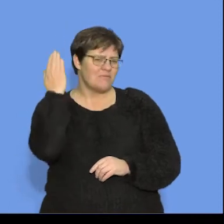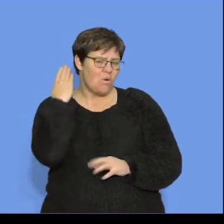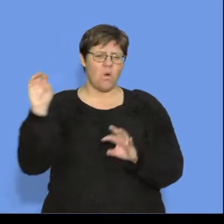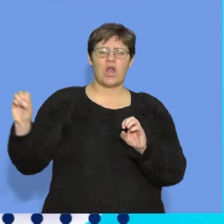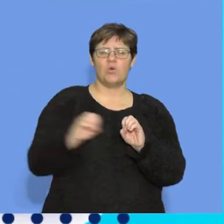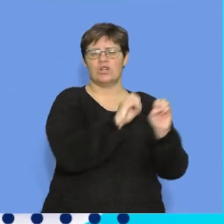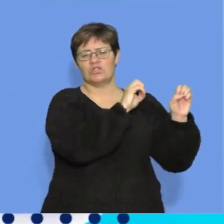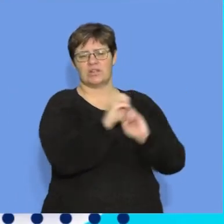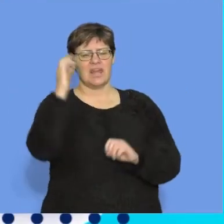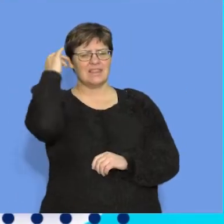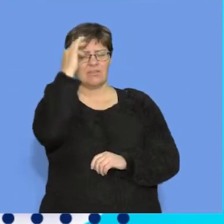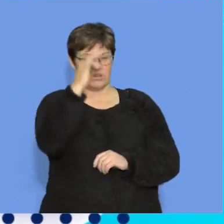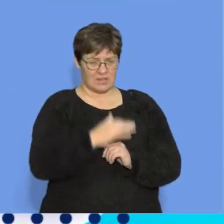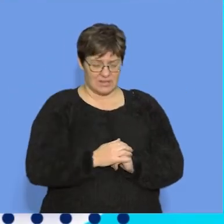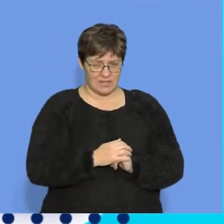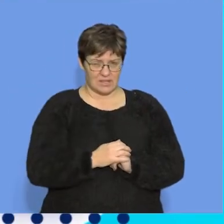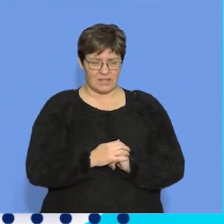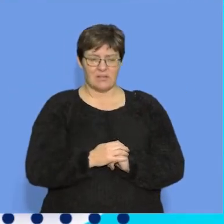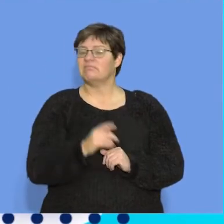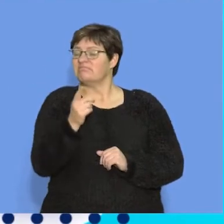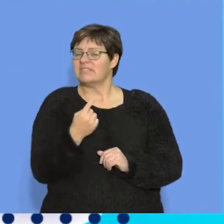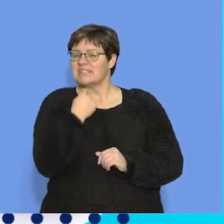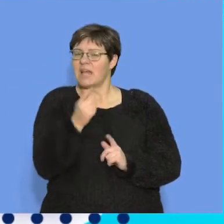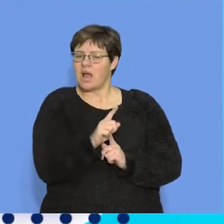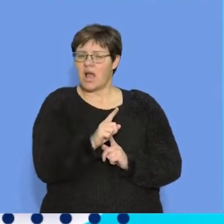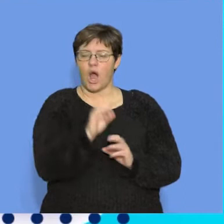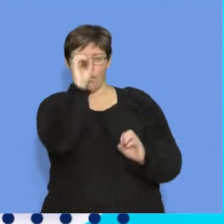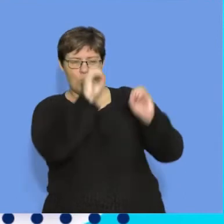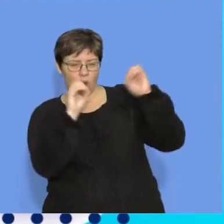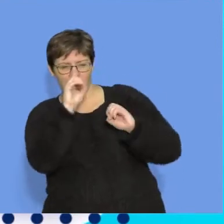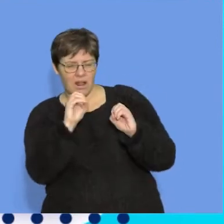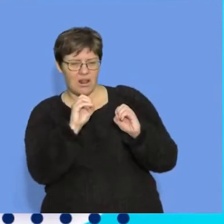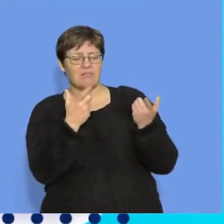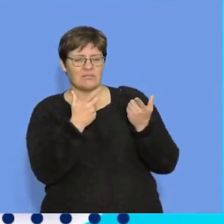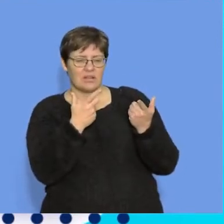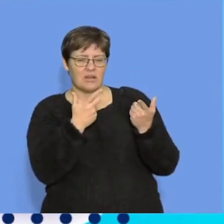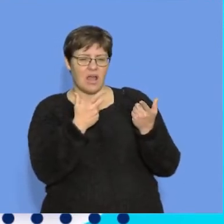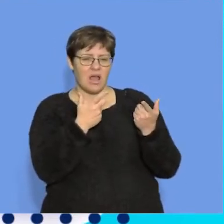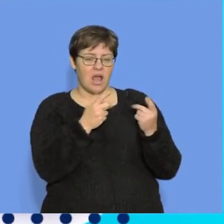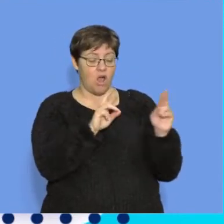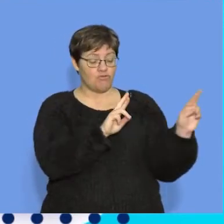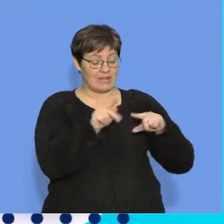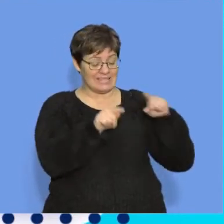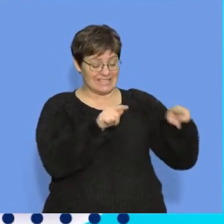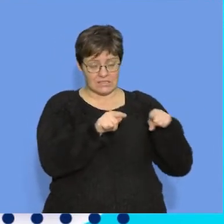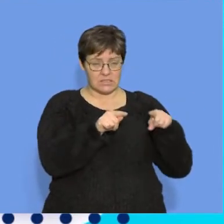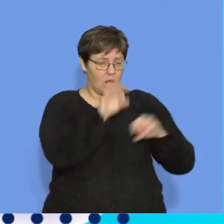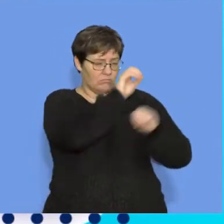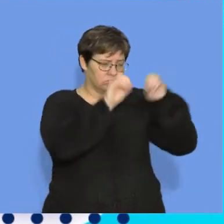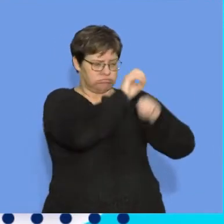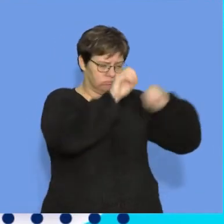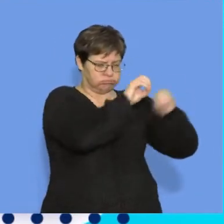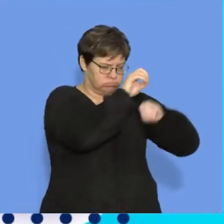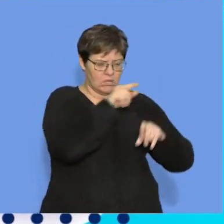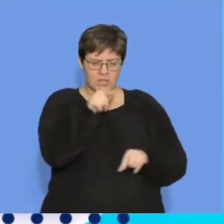collision theory. It's that theory in terms of the molecules or the particles of a reactant moving around,